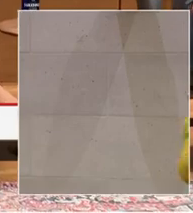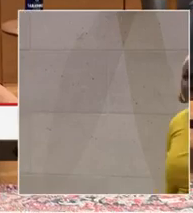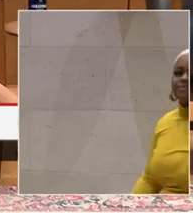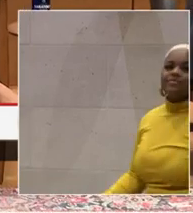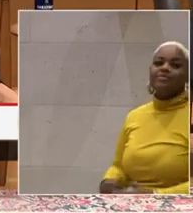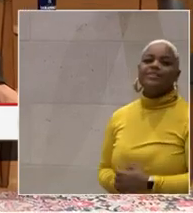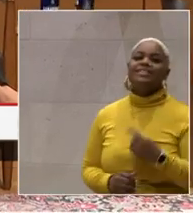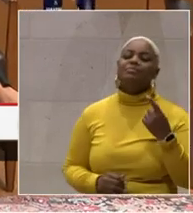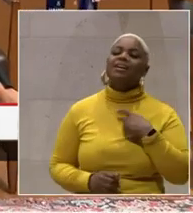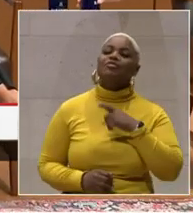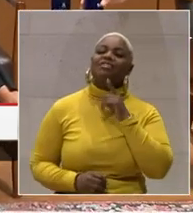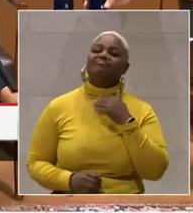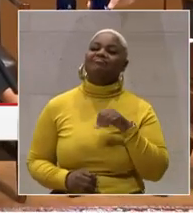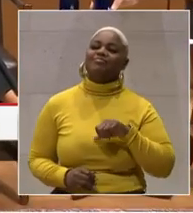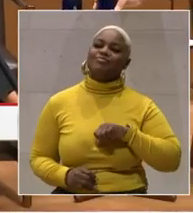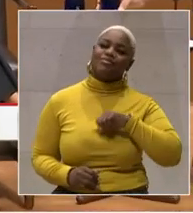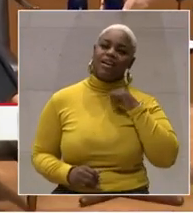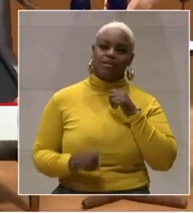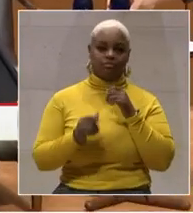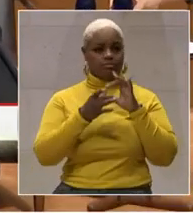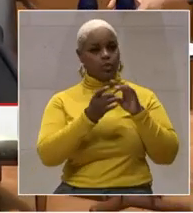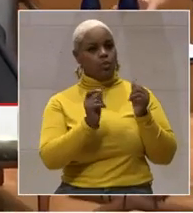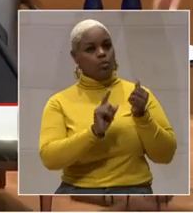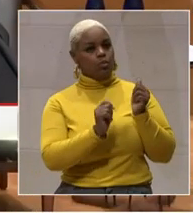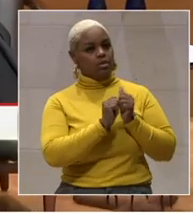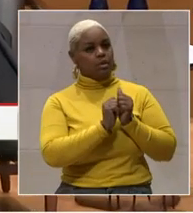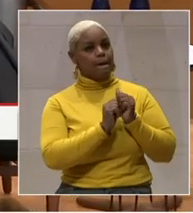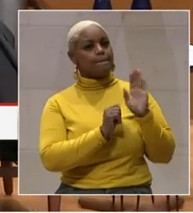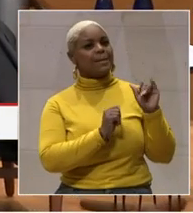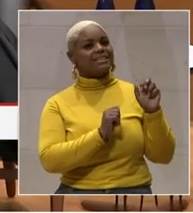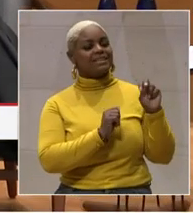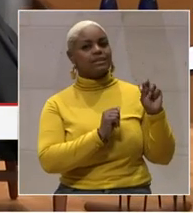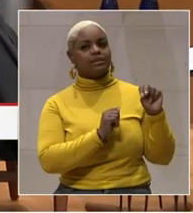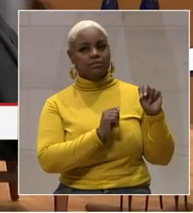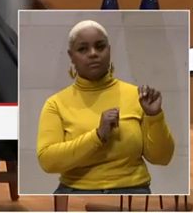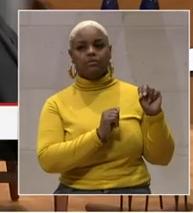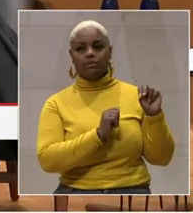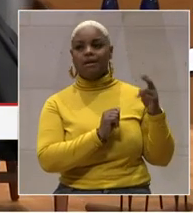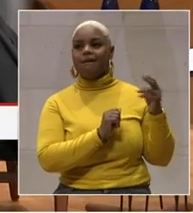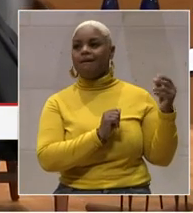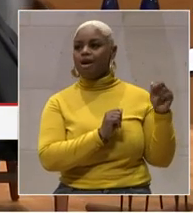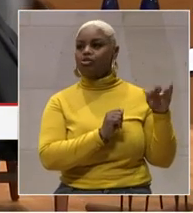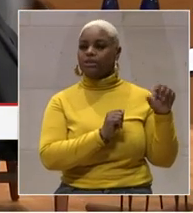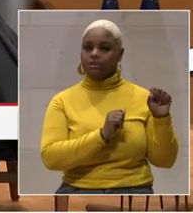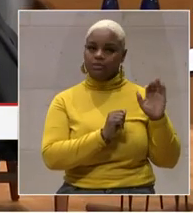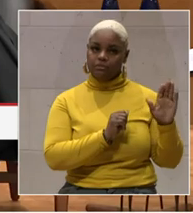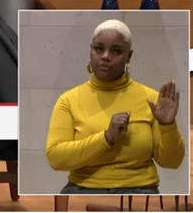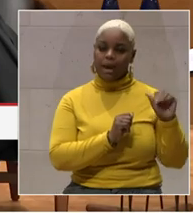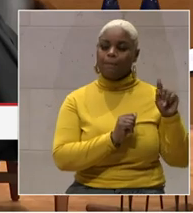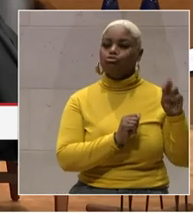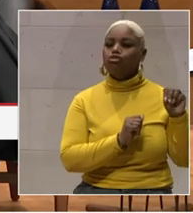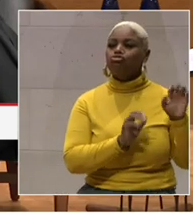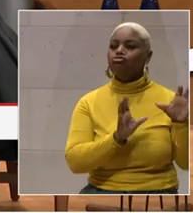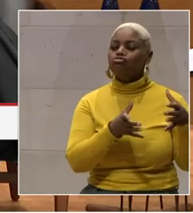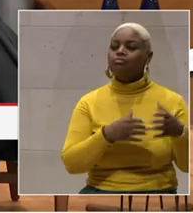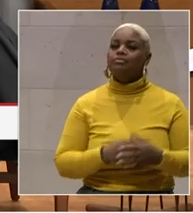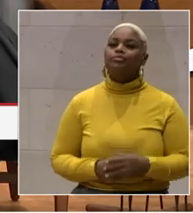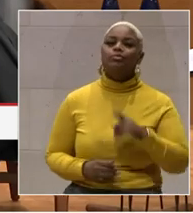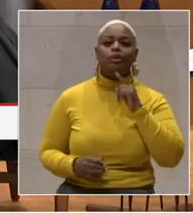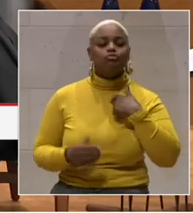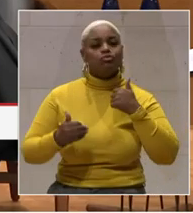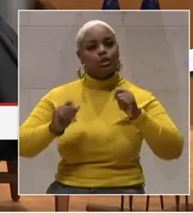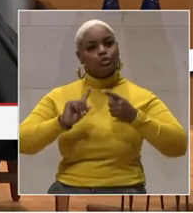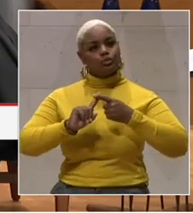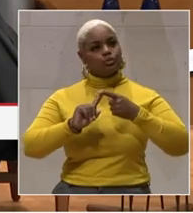administration is that we've tried to be the most pro-housing administration in history. What did that